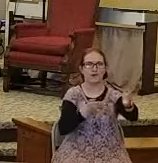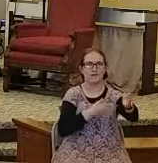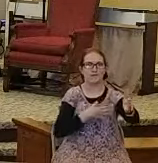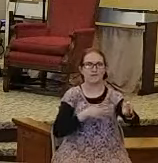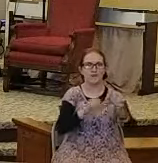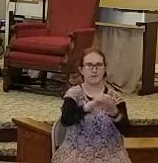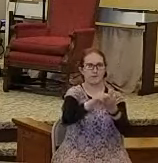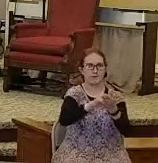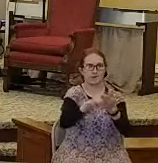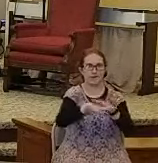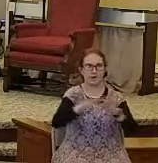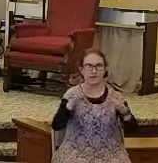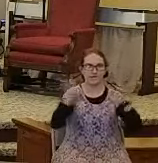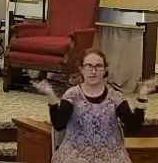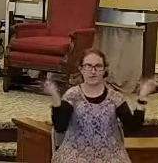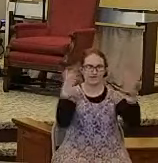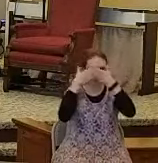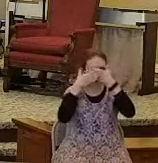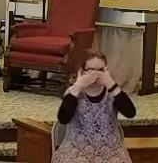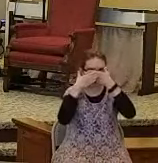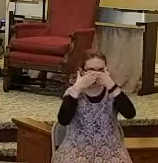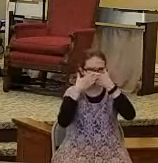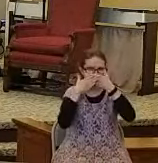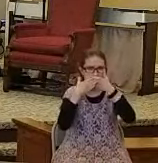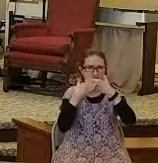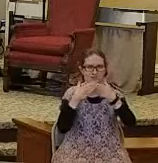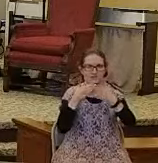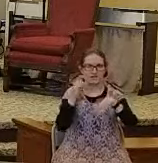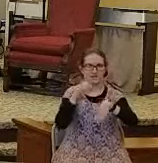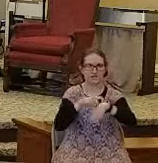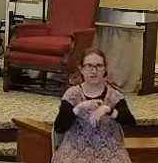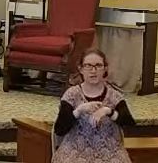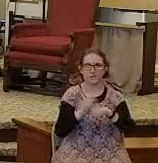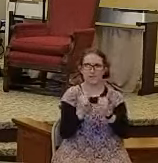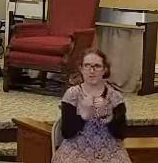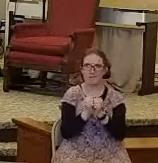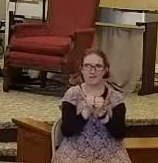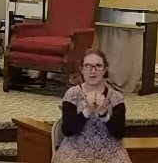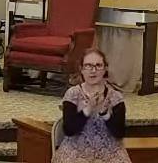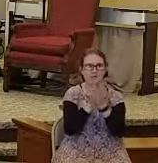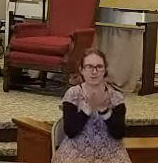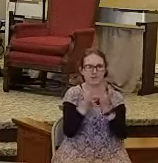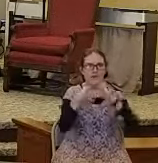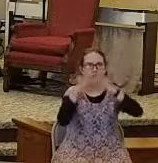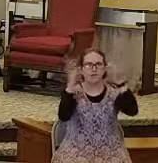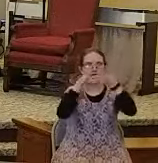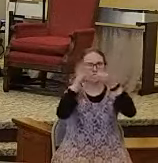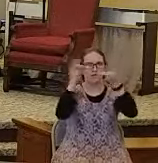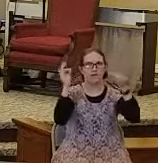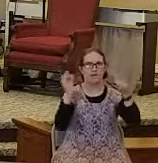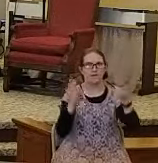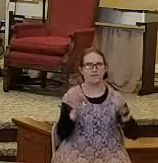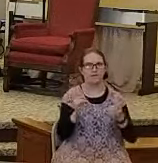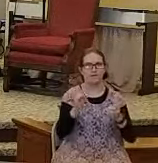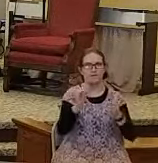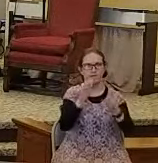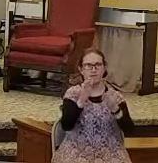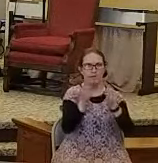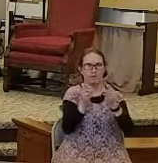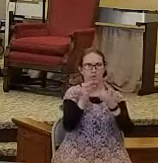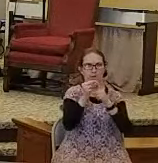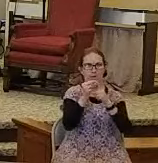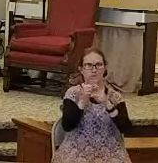was penned out of a very dark tragedy. Bear with me as I read the story. The lyrics were written